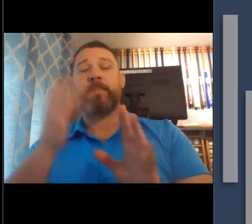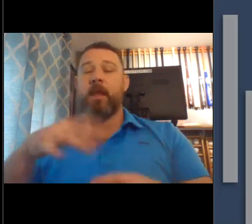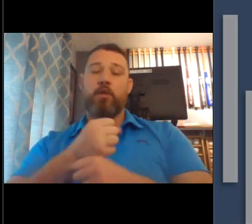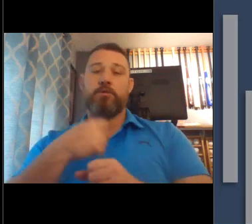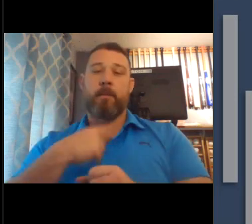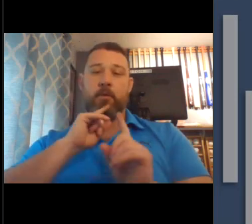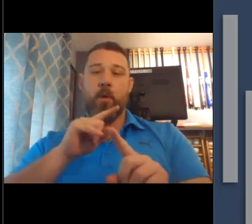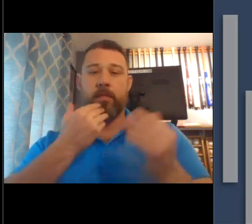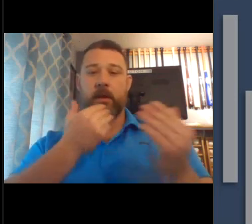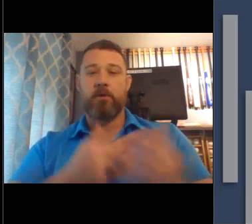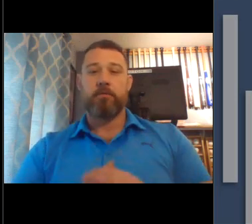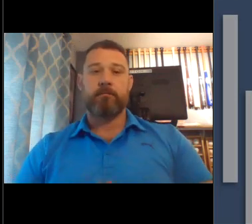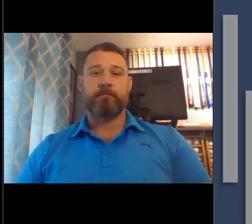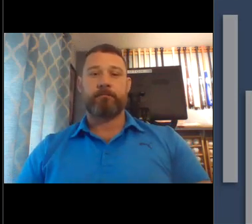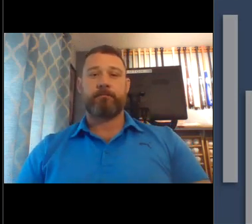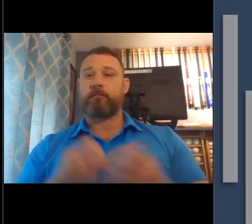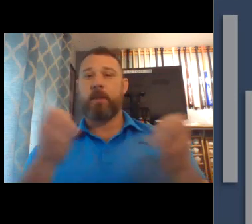Any questions?